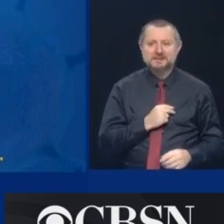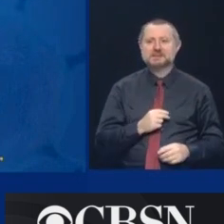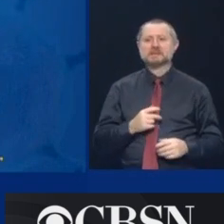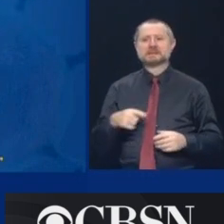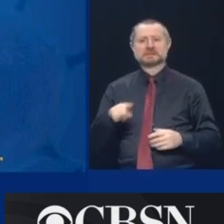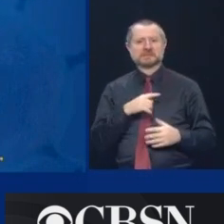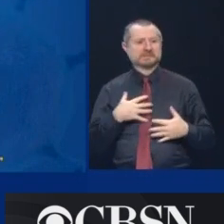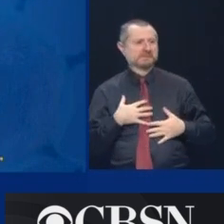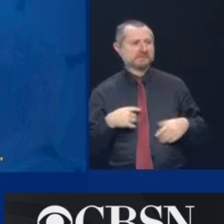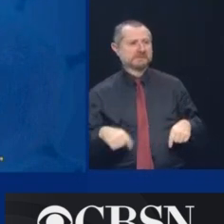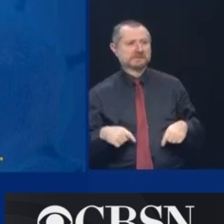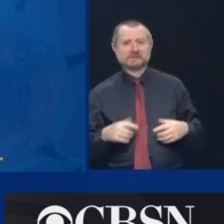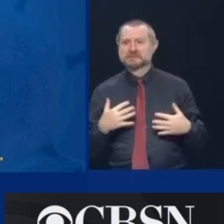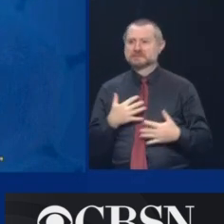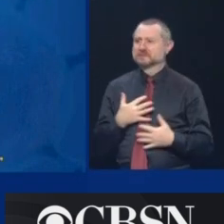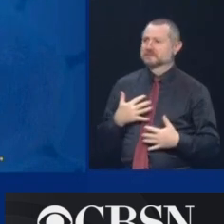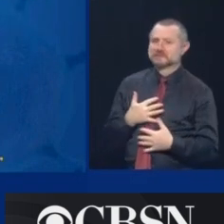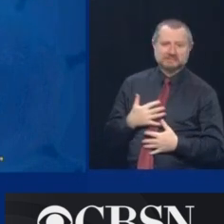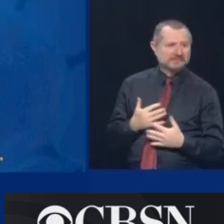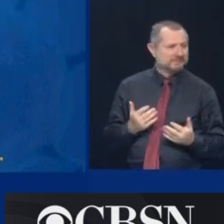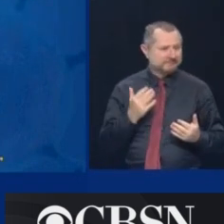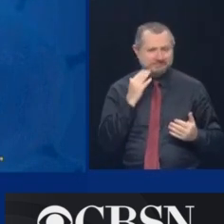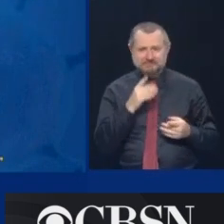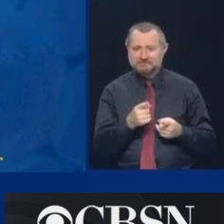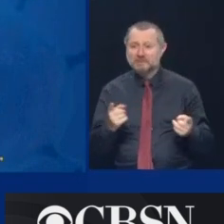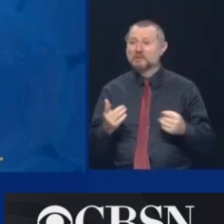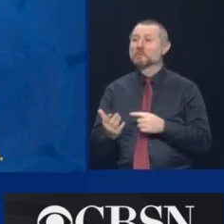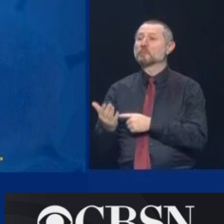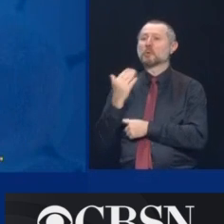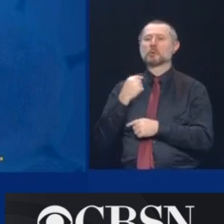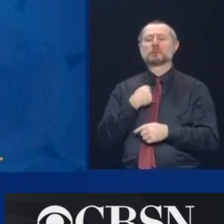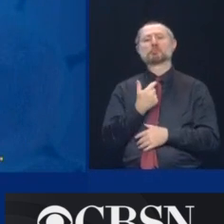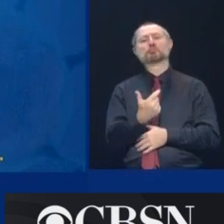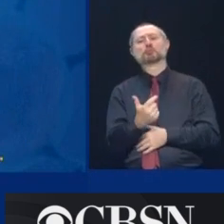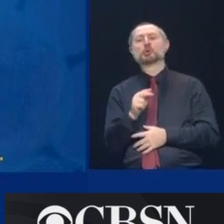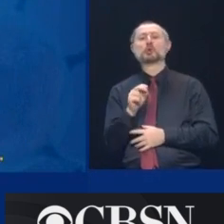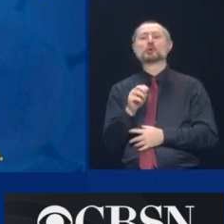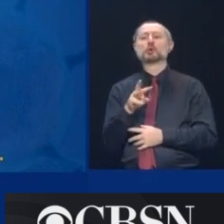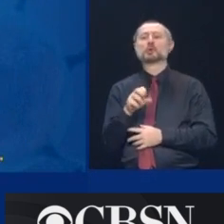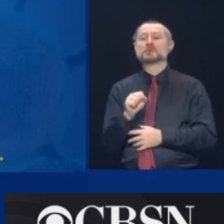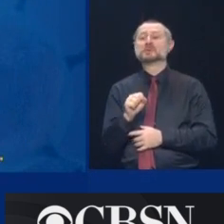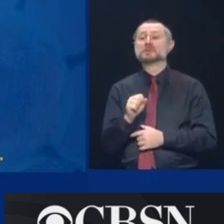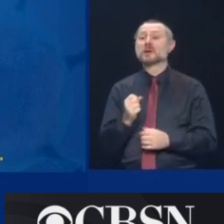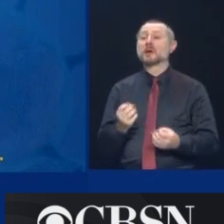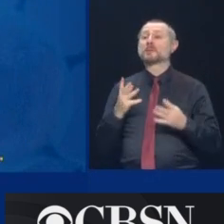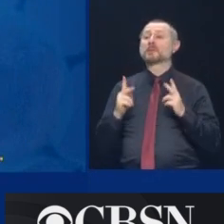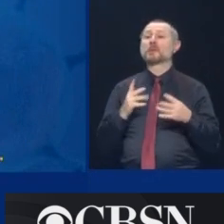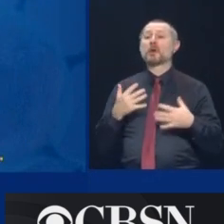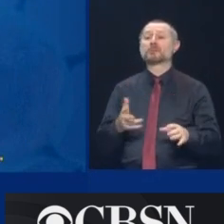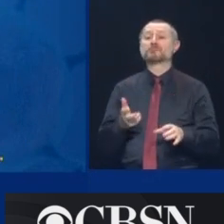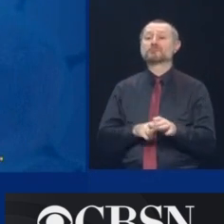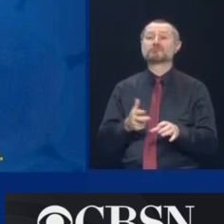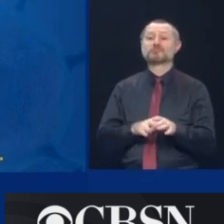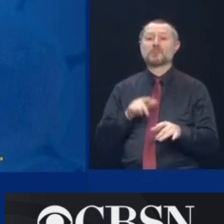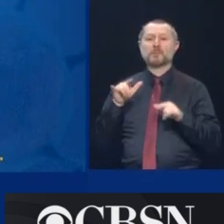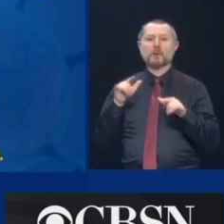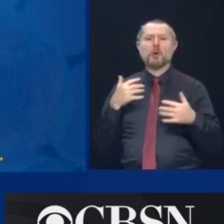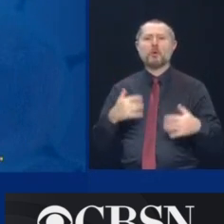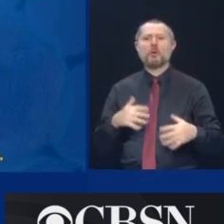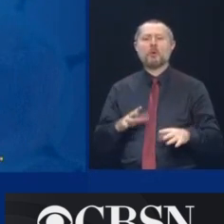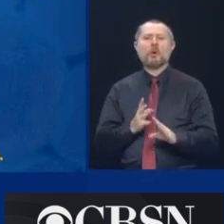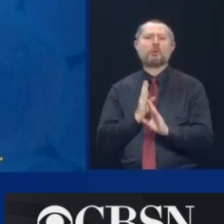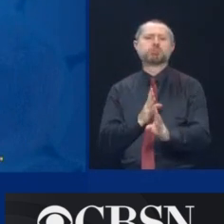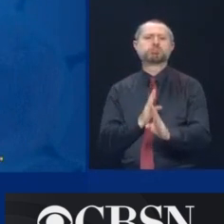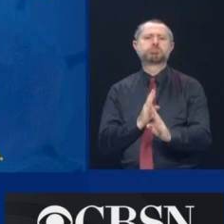during Thanksgiving. I was watching the news this morning. Airline traffic is way up, and they're all